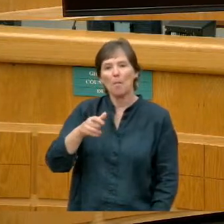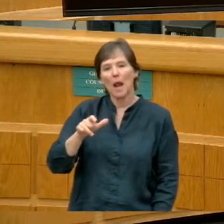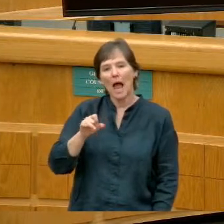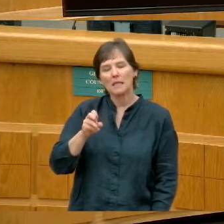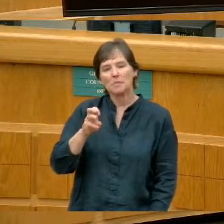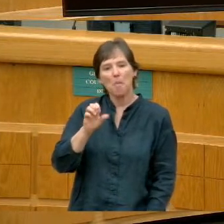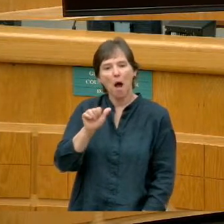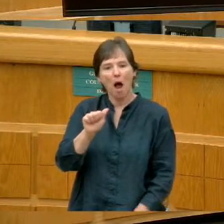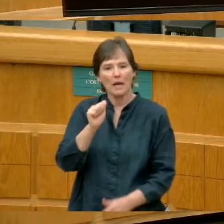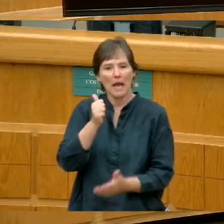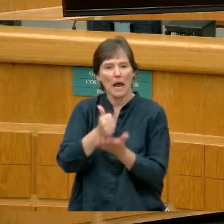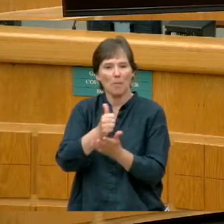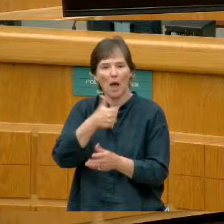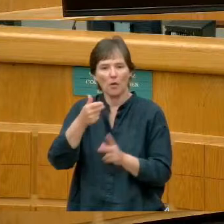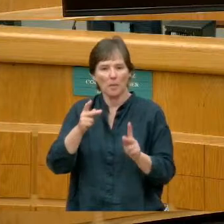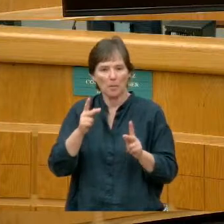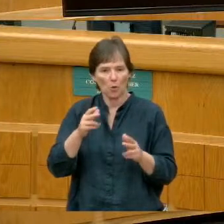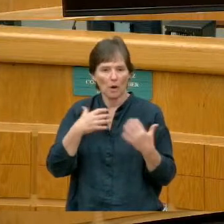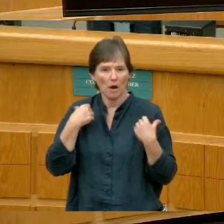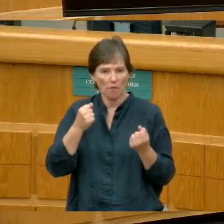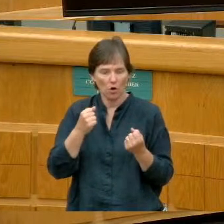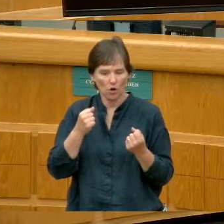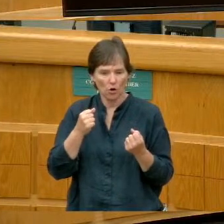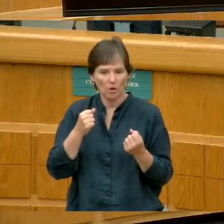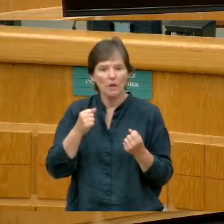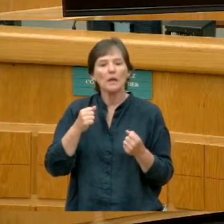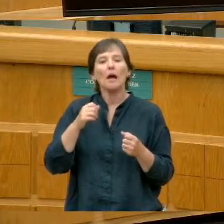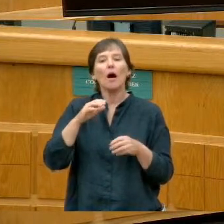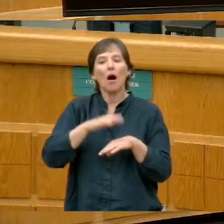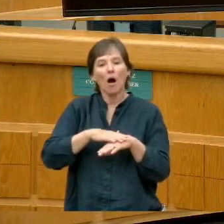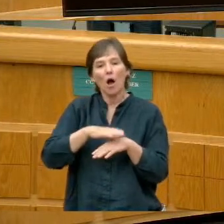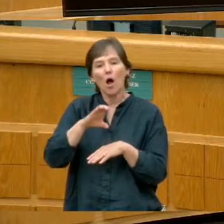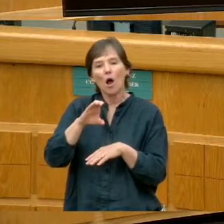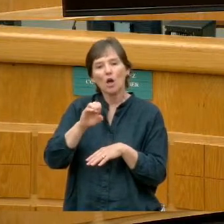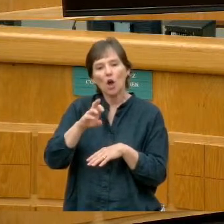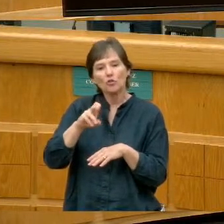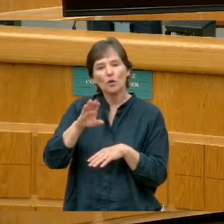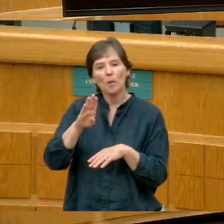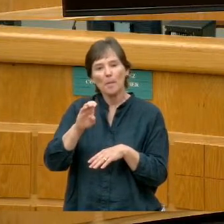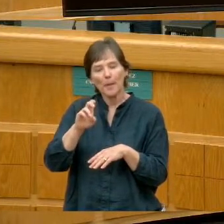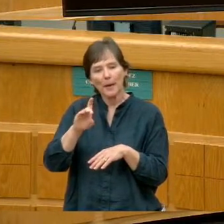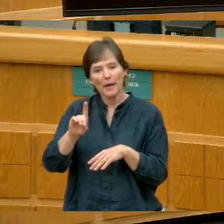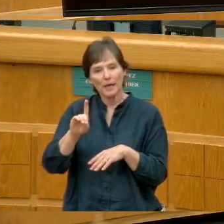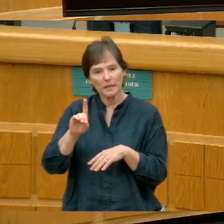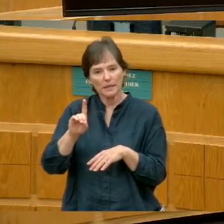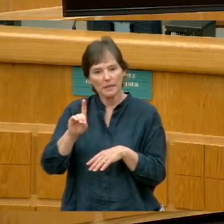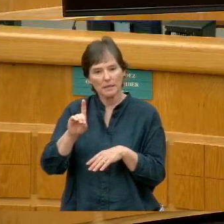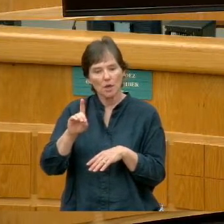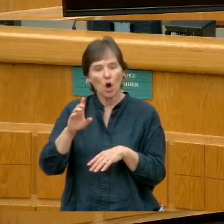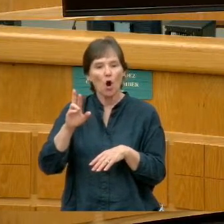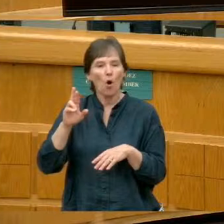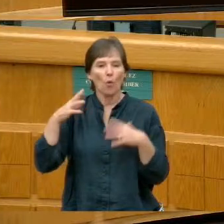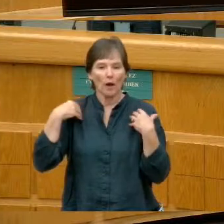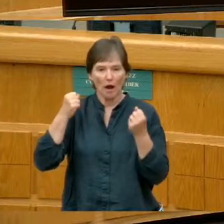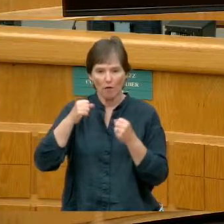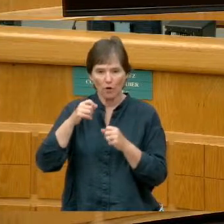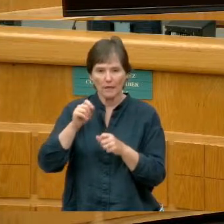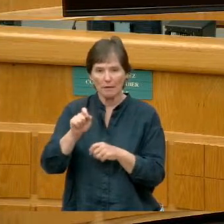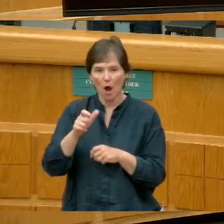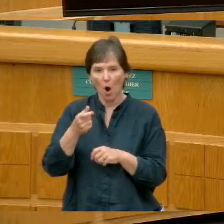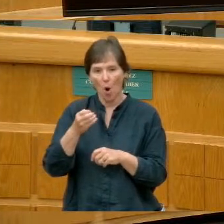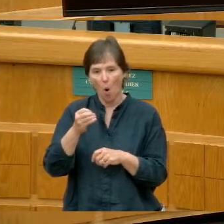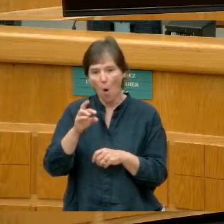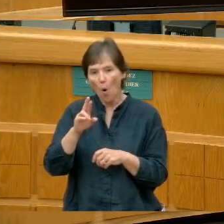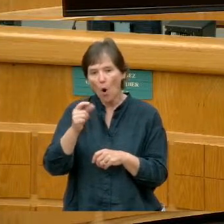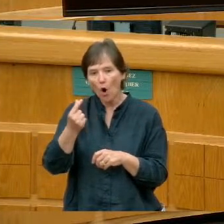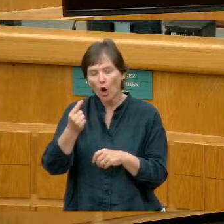If you'll get online to coastalbendbloodcenter.org, you can get more information and more ability